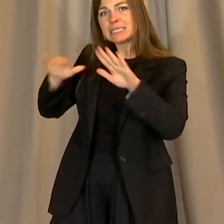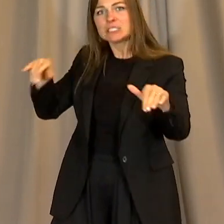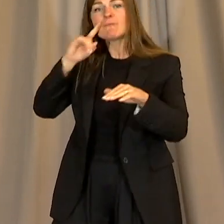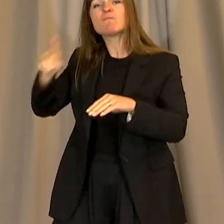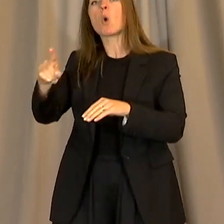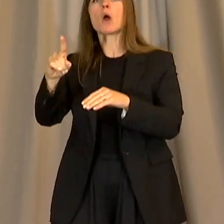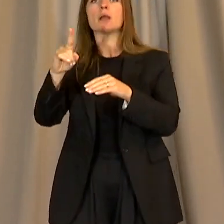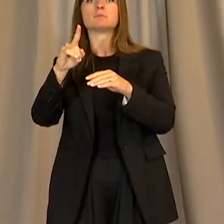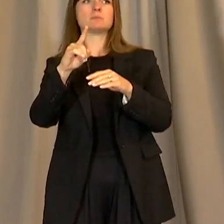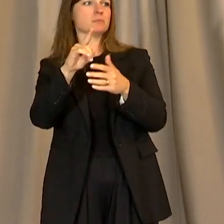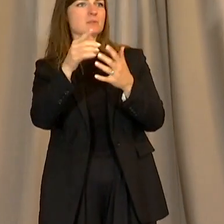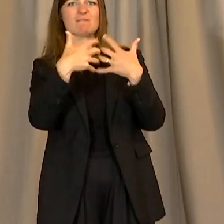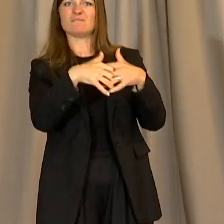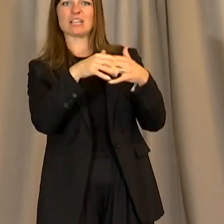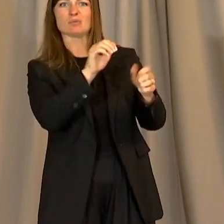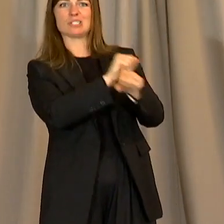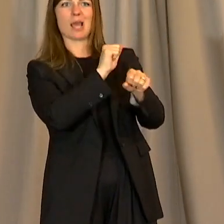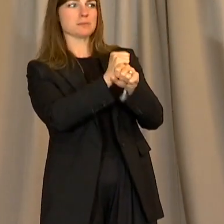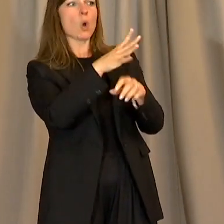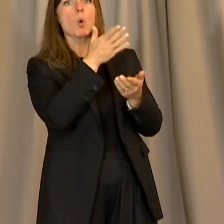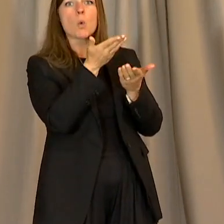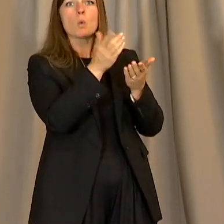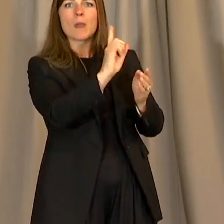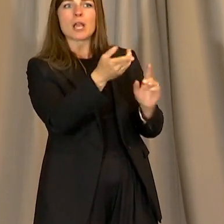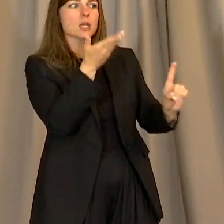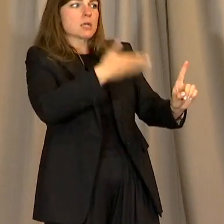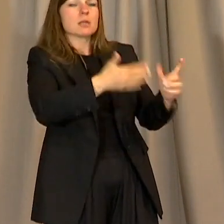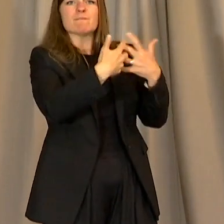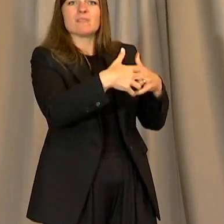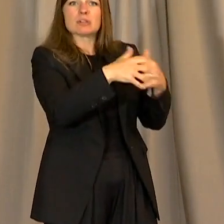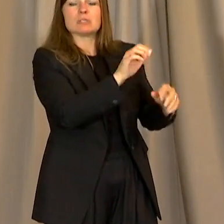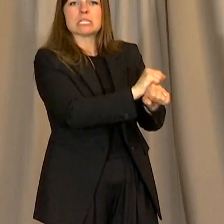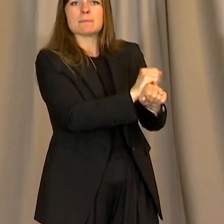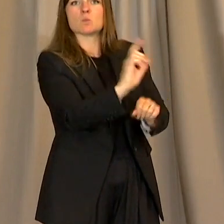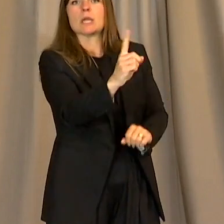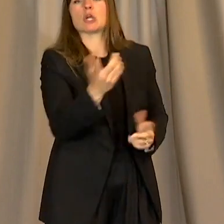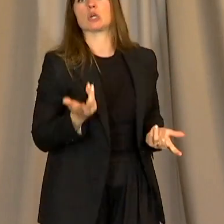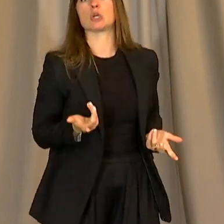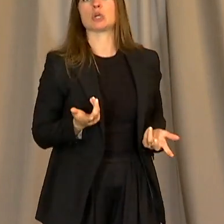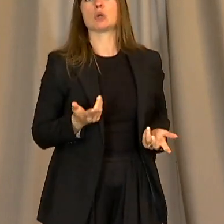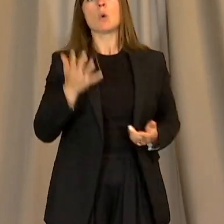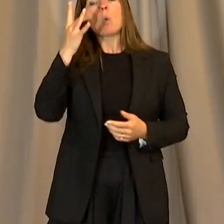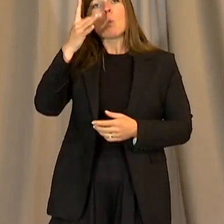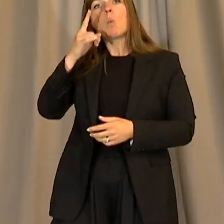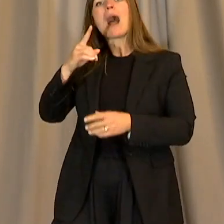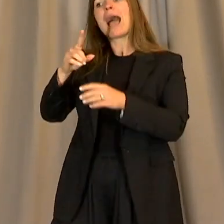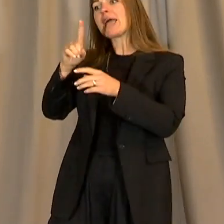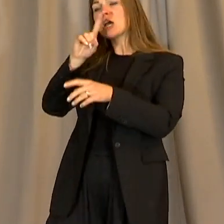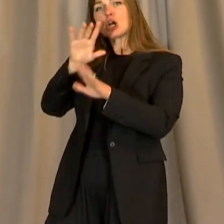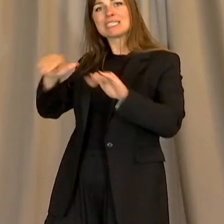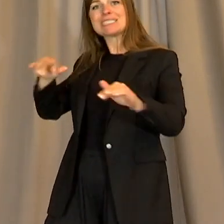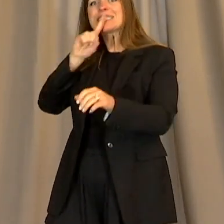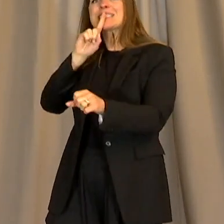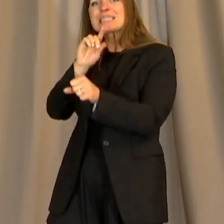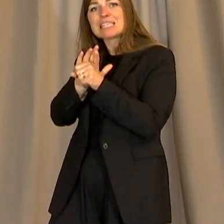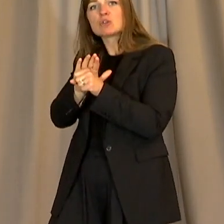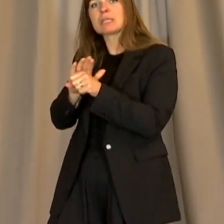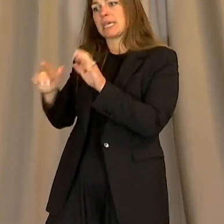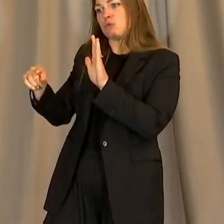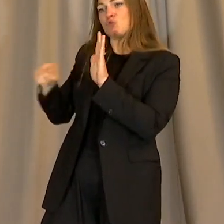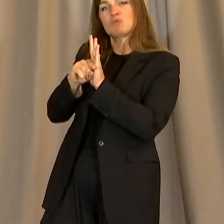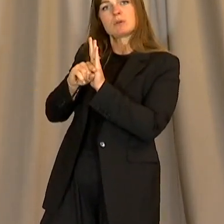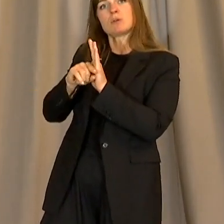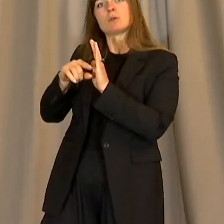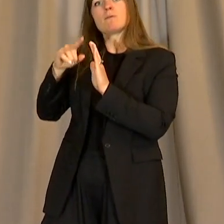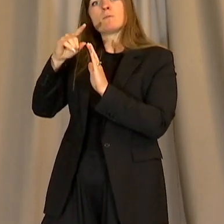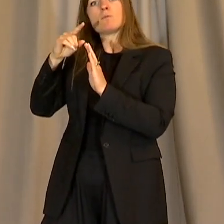uniforms? Why are your kids walking in straight lines? Why are your kids literally being docked for grades based on their attendance when